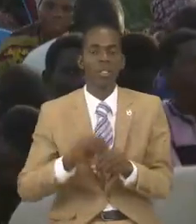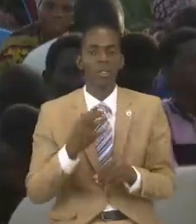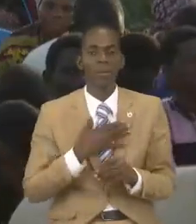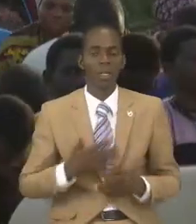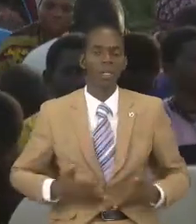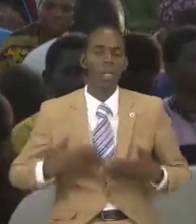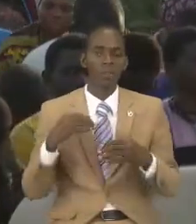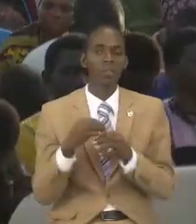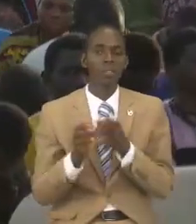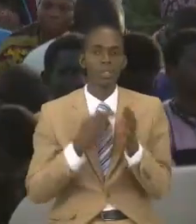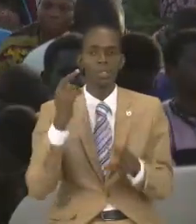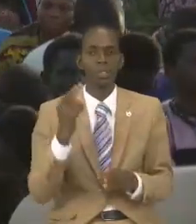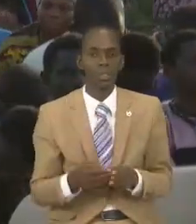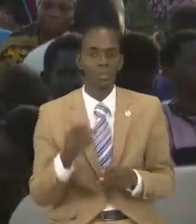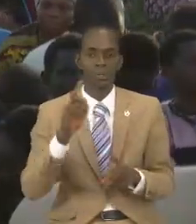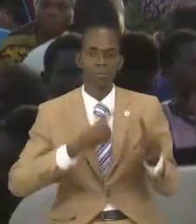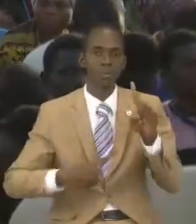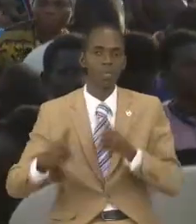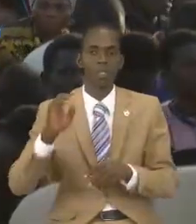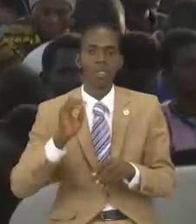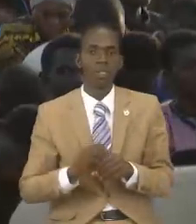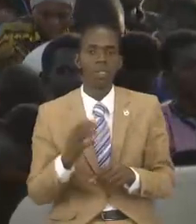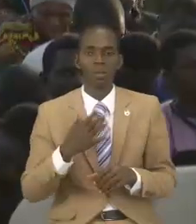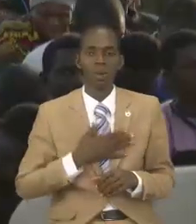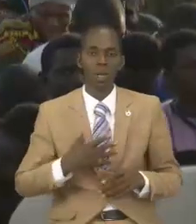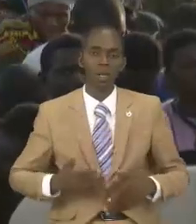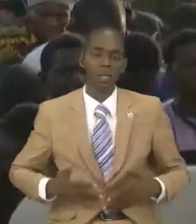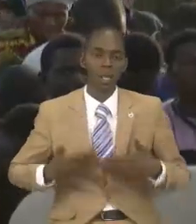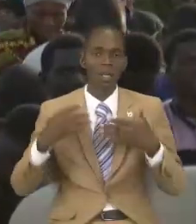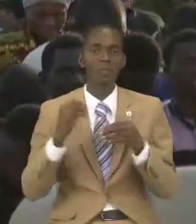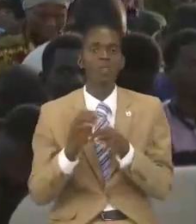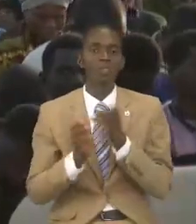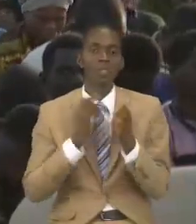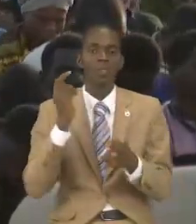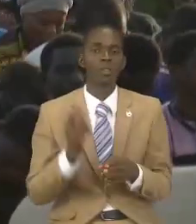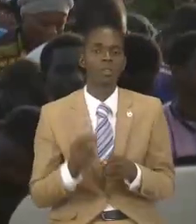name. In my life in Jesus' name.